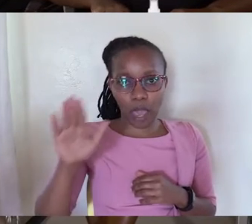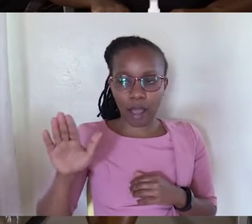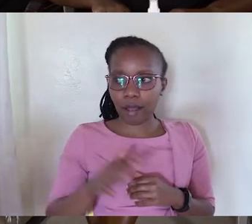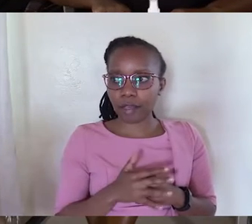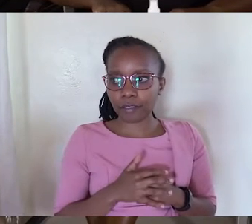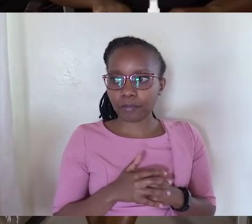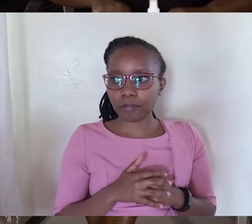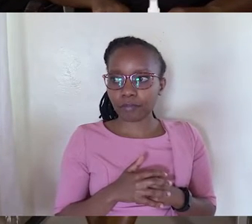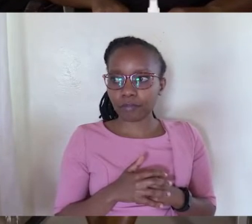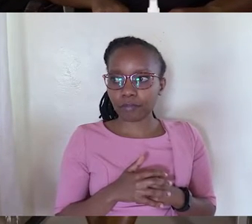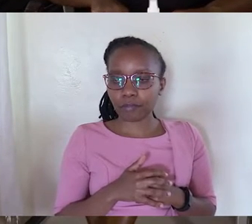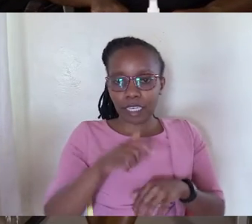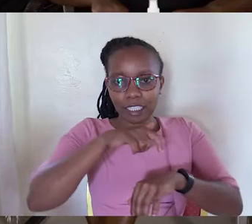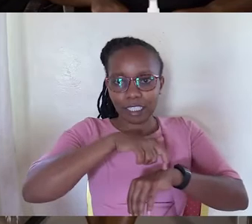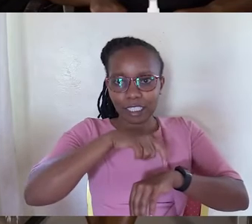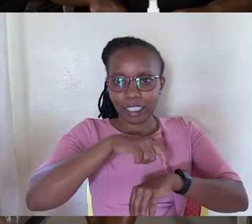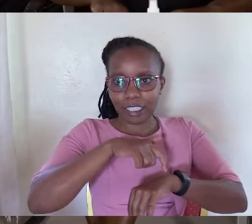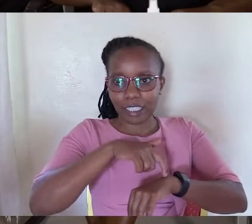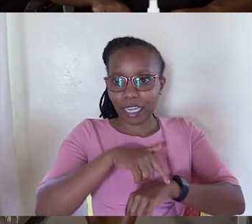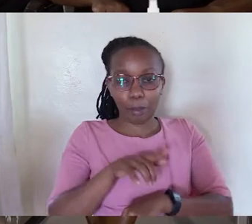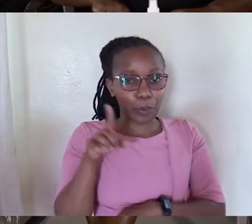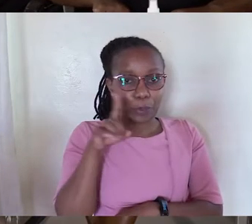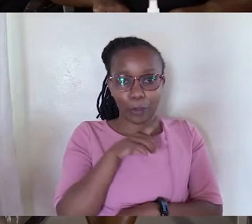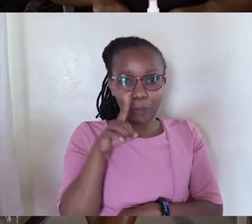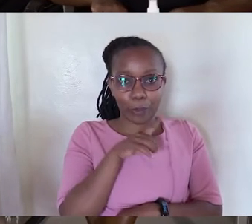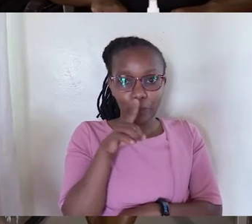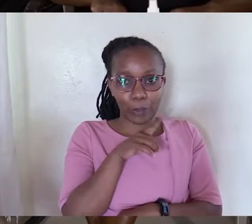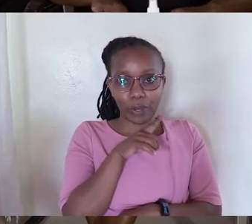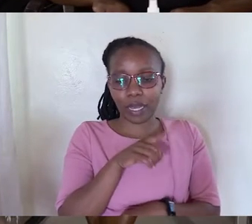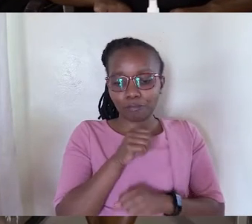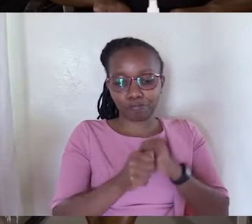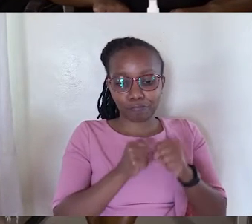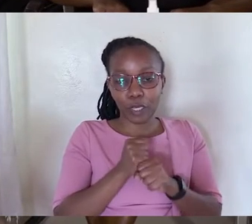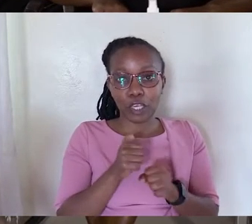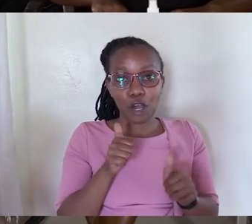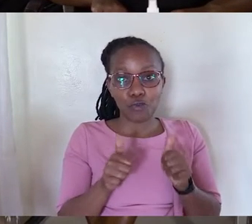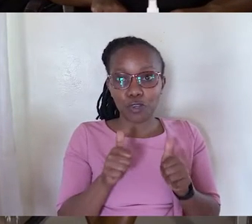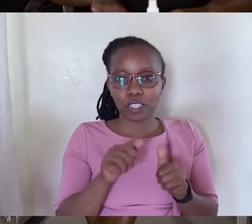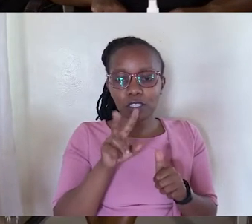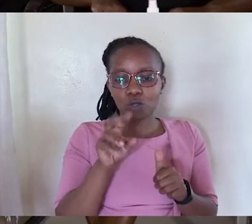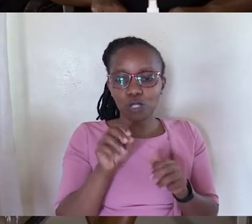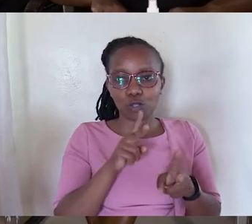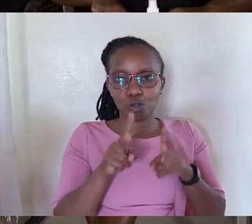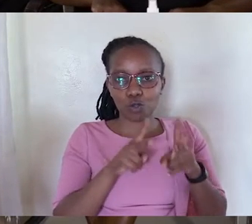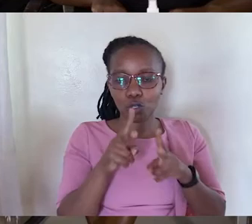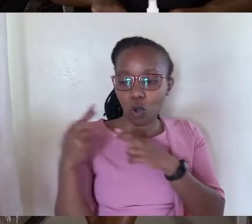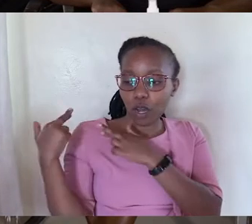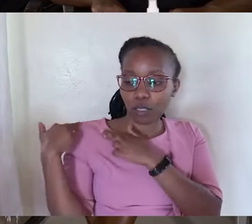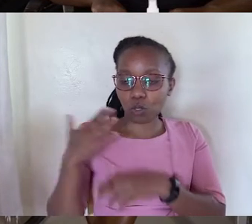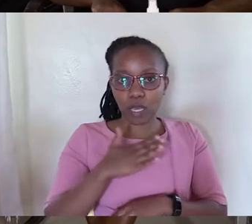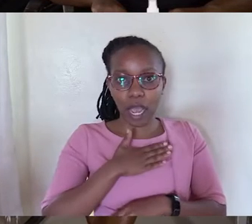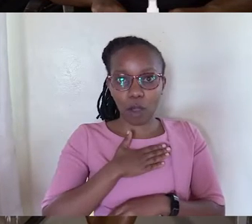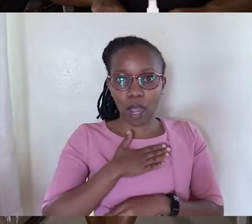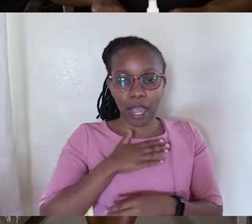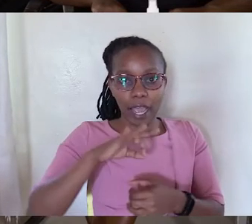an emotive season, and we are in that year, 2022. Our mandate in conducting election is